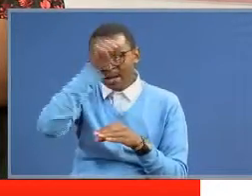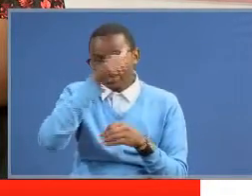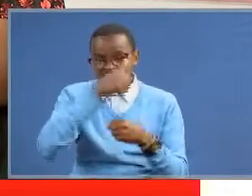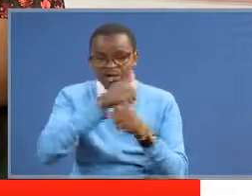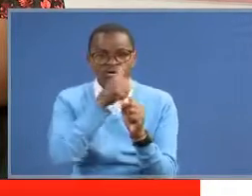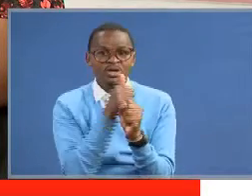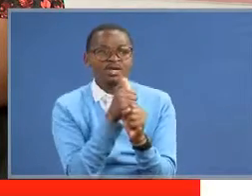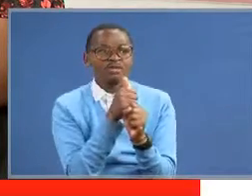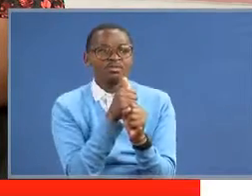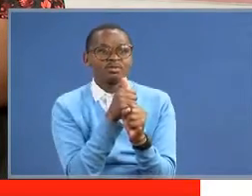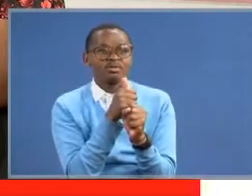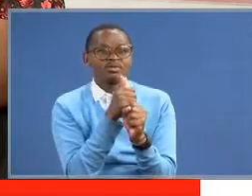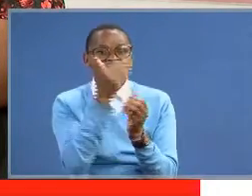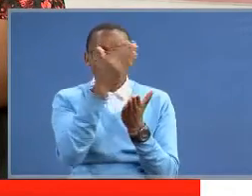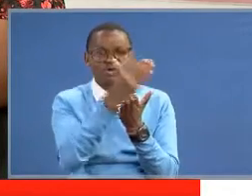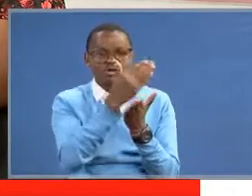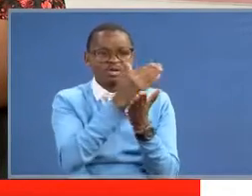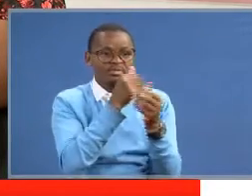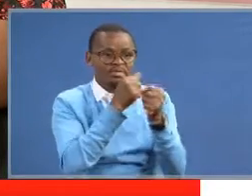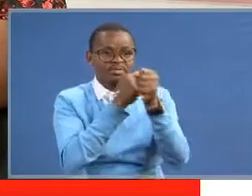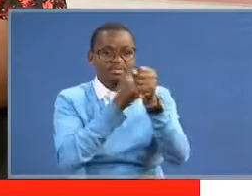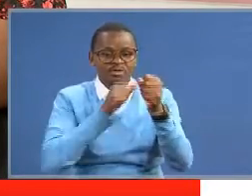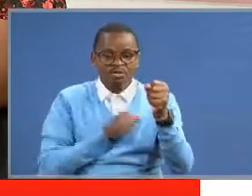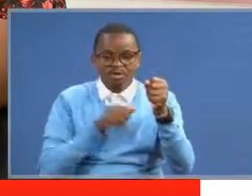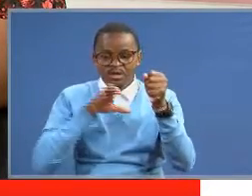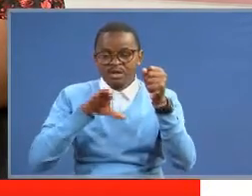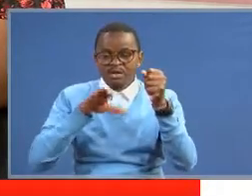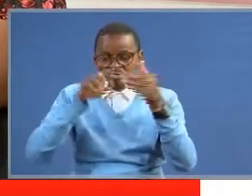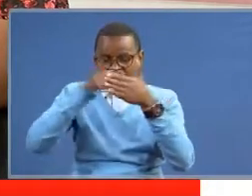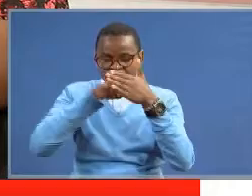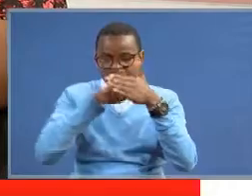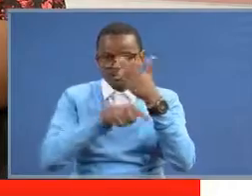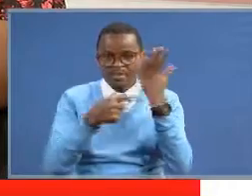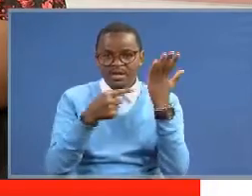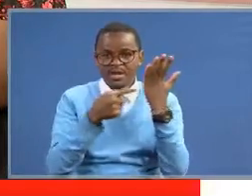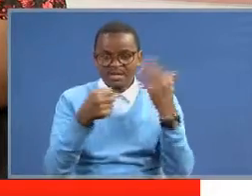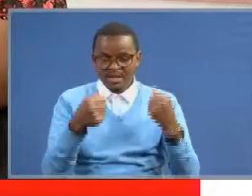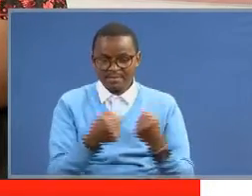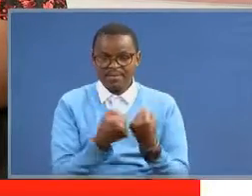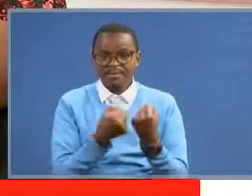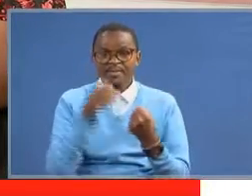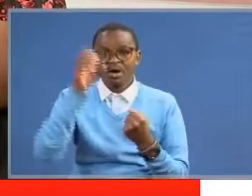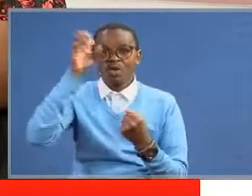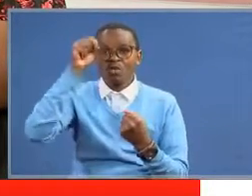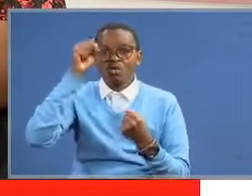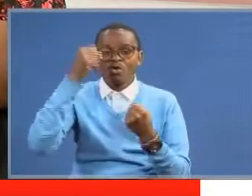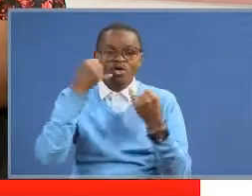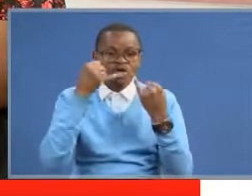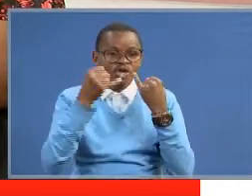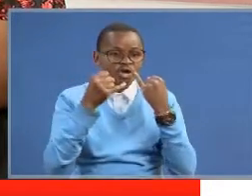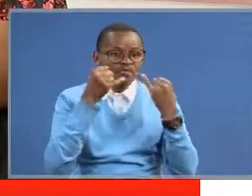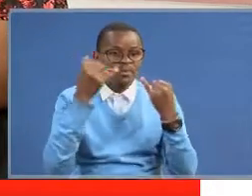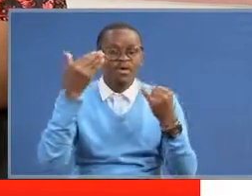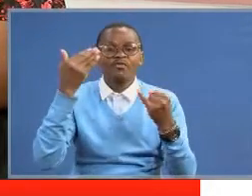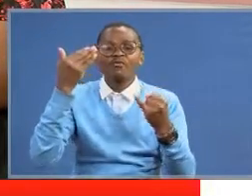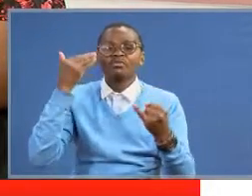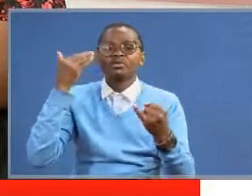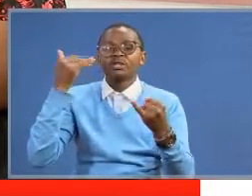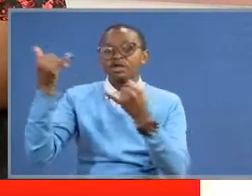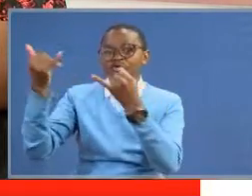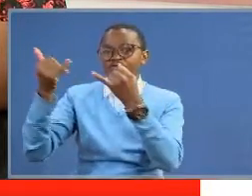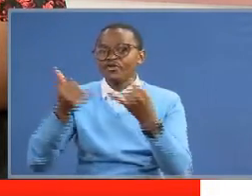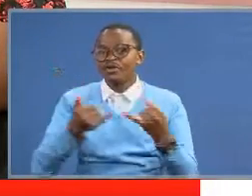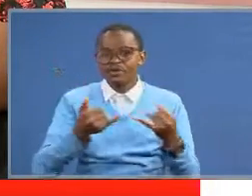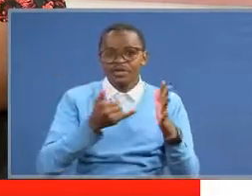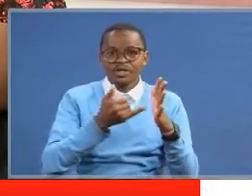doing initiatives supporting girls to venture to technology. So it happened that I was interviewed early before and I was